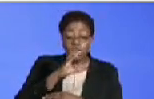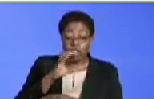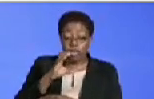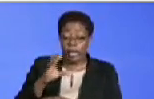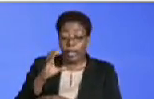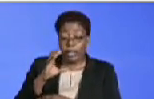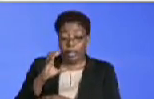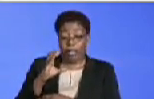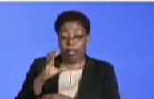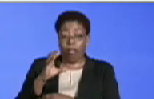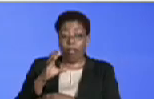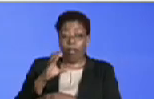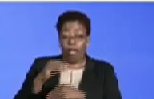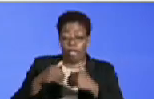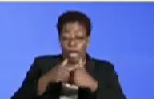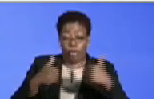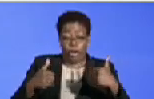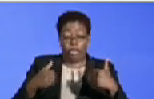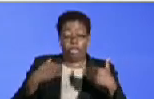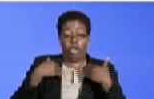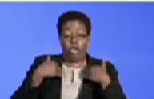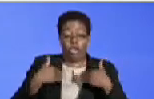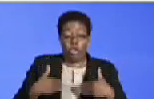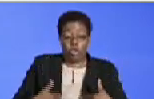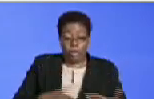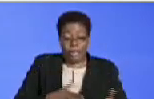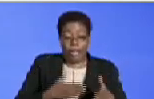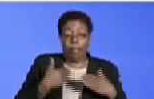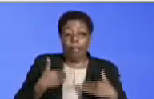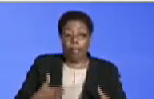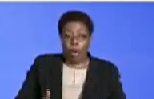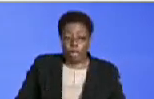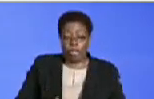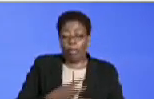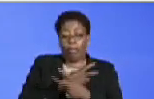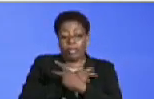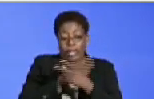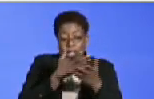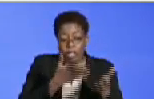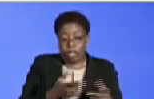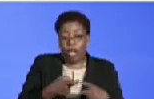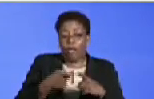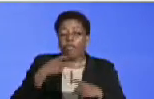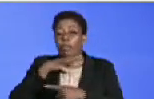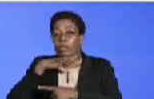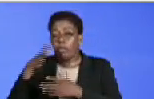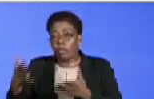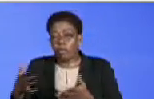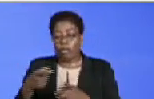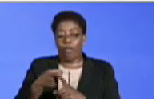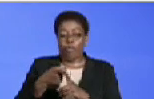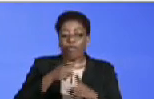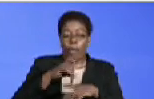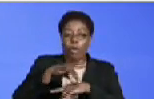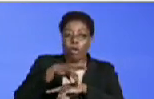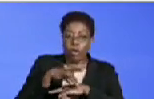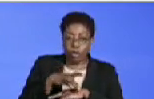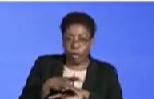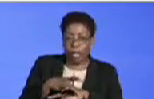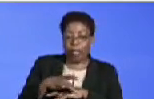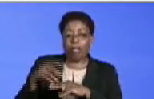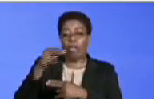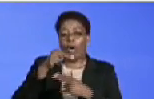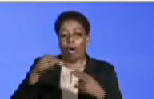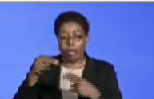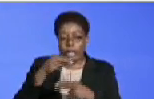human remains in the aftermath of natural disasters such as earthquakes, tsunamis, typhoons, and